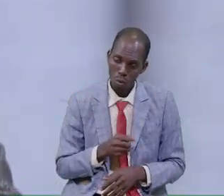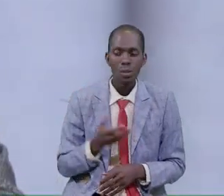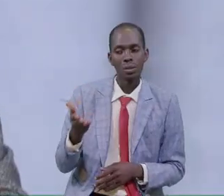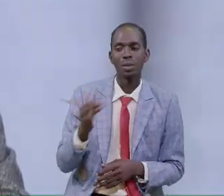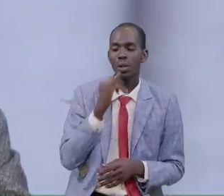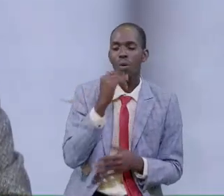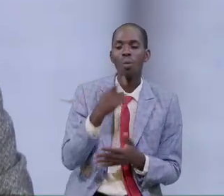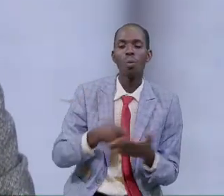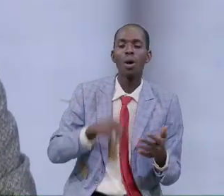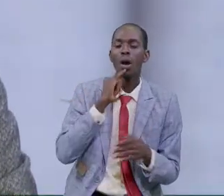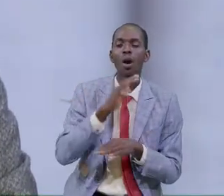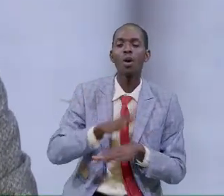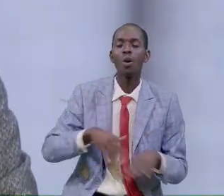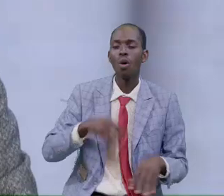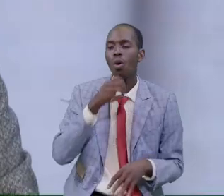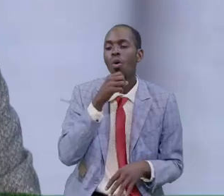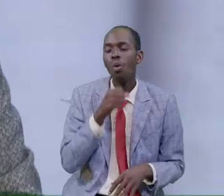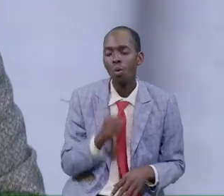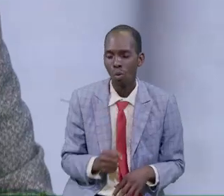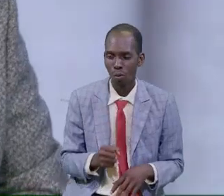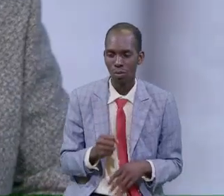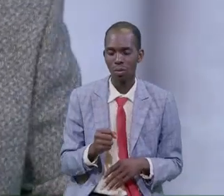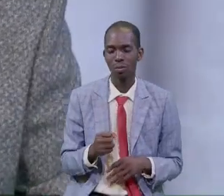age infirmity.